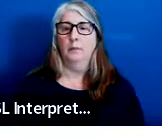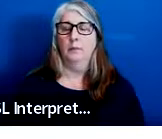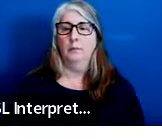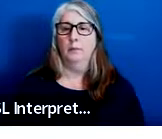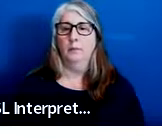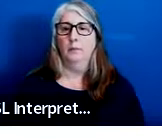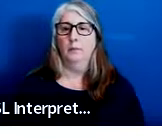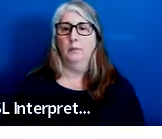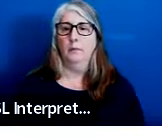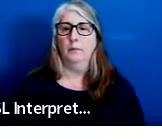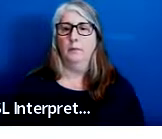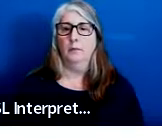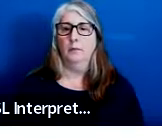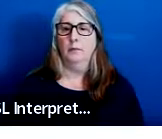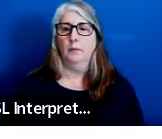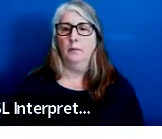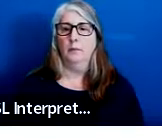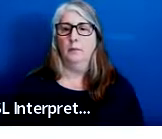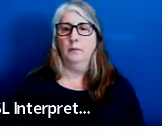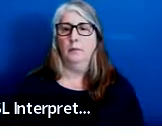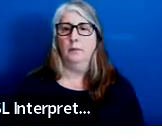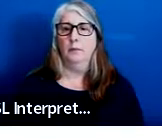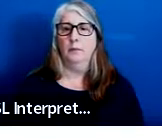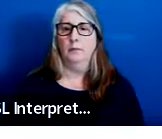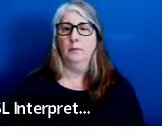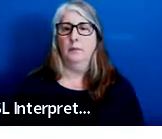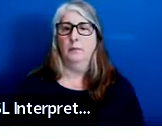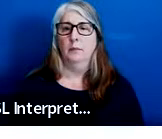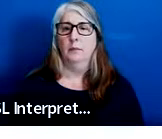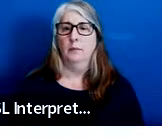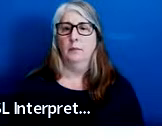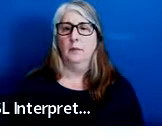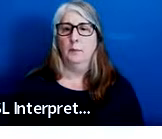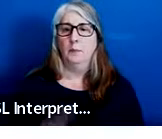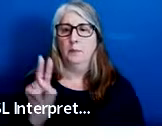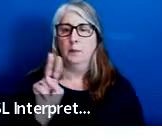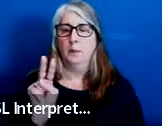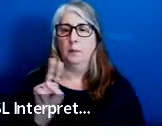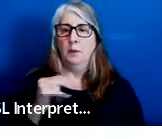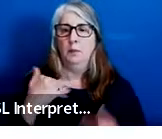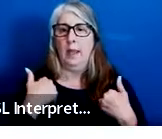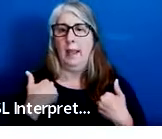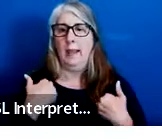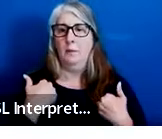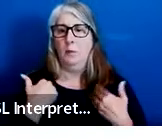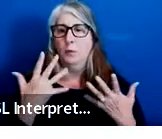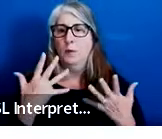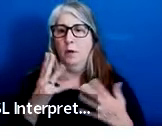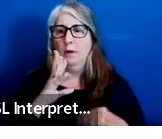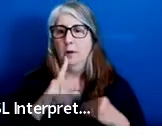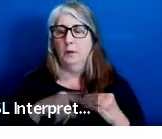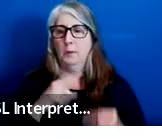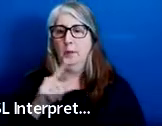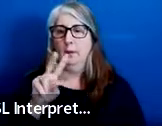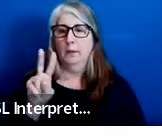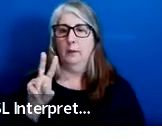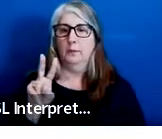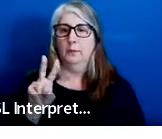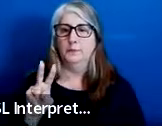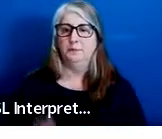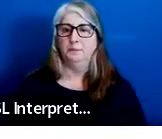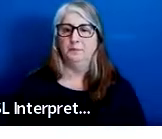What about animals going in the bin? The question of varmint attraction has popped up again. See what else we have here.